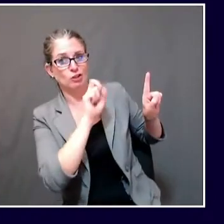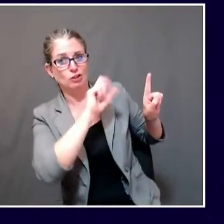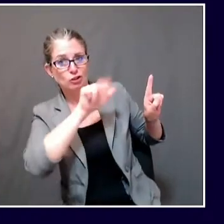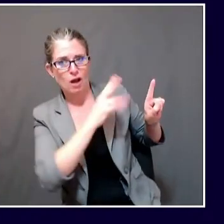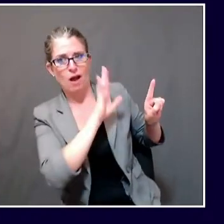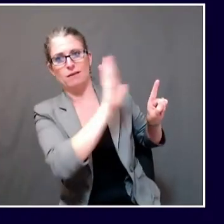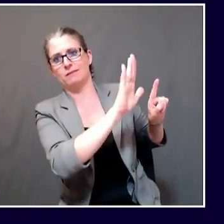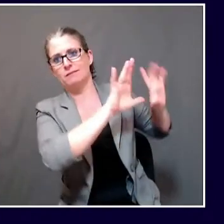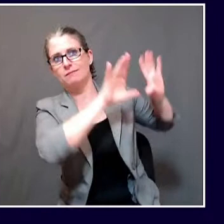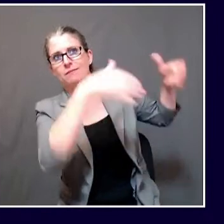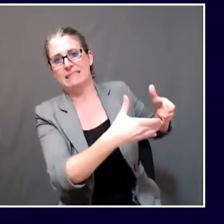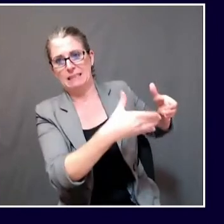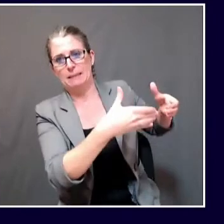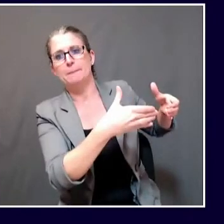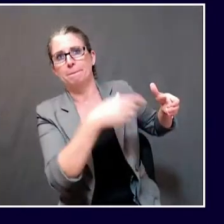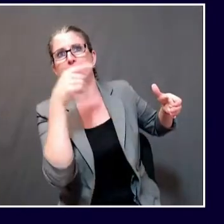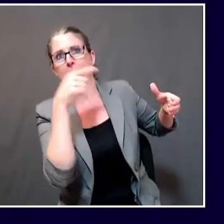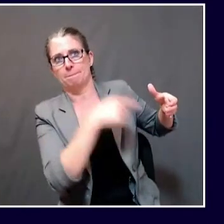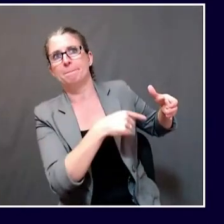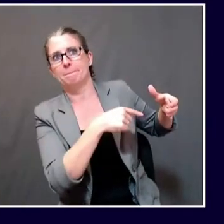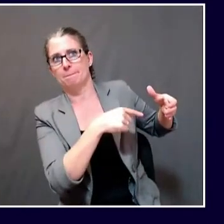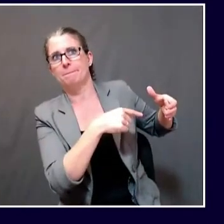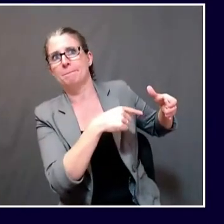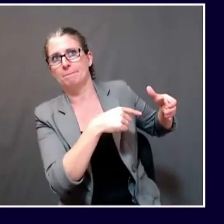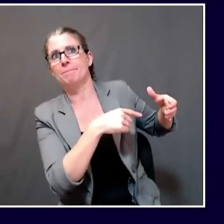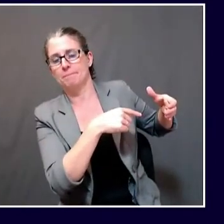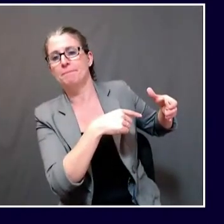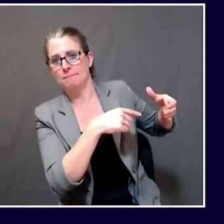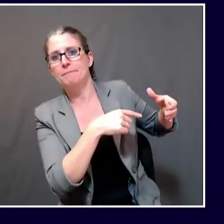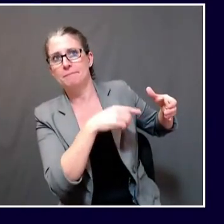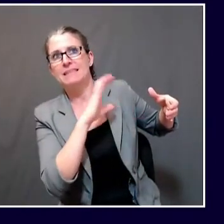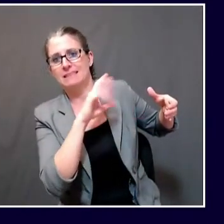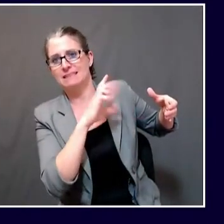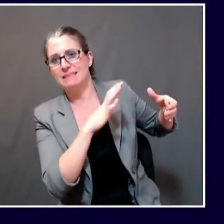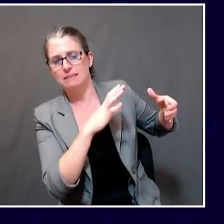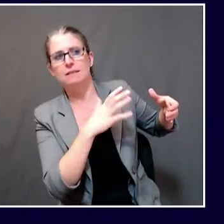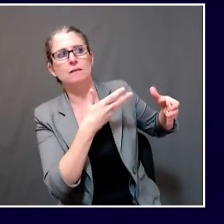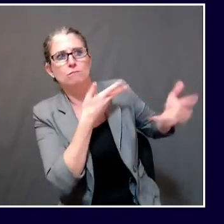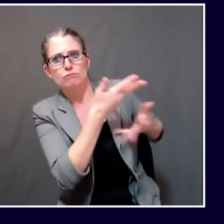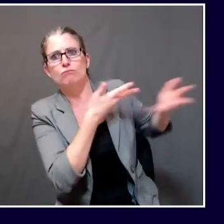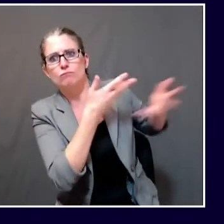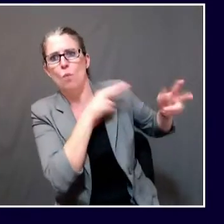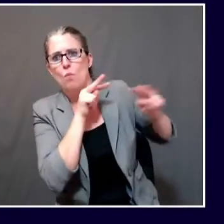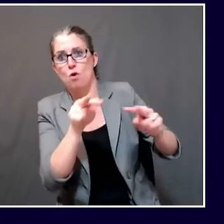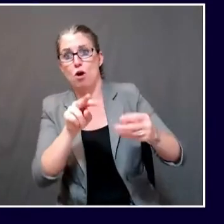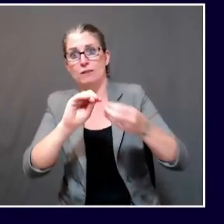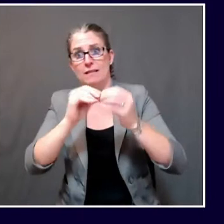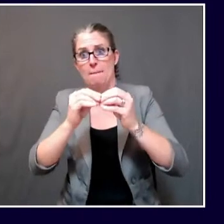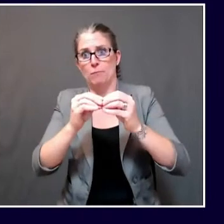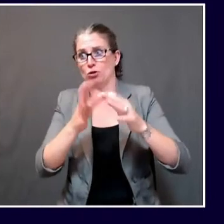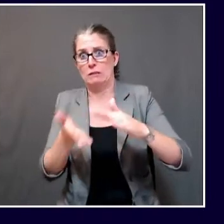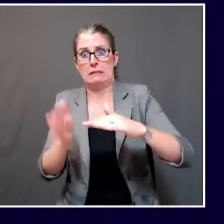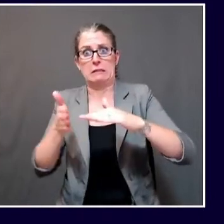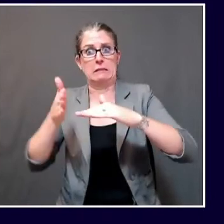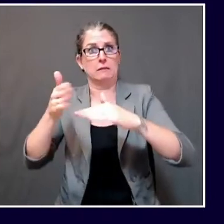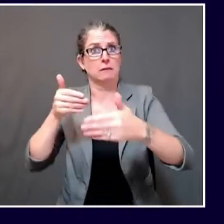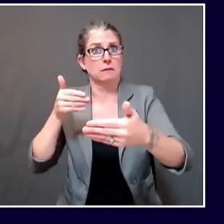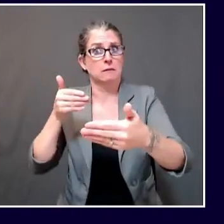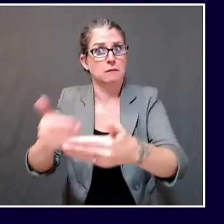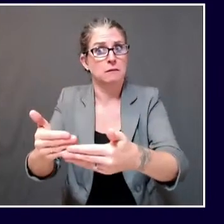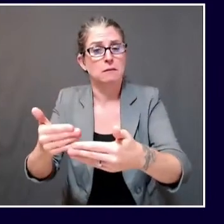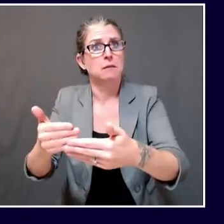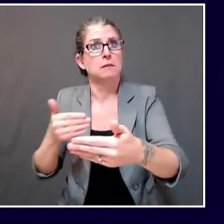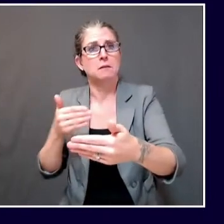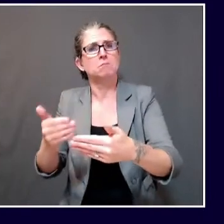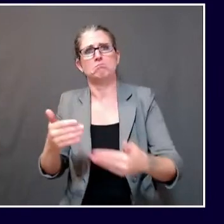by CDC in the weeks that followed the primary, we saw no elevation in the number of infections, which tells us that if you follow the